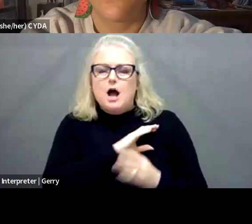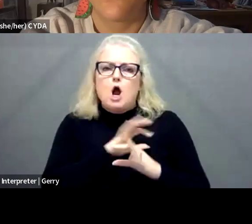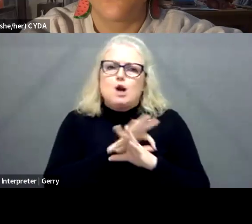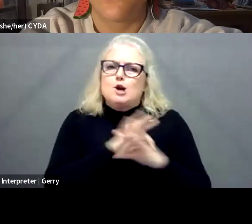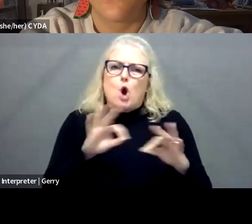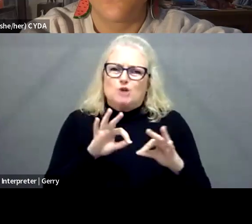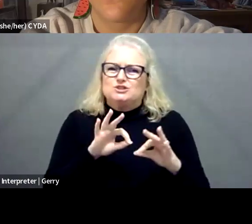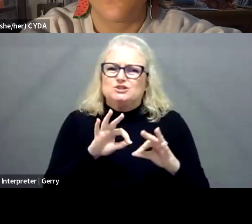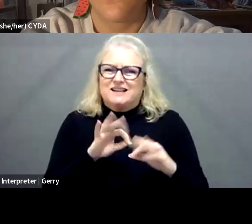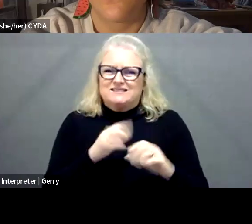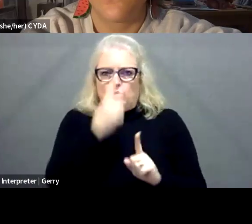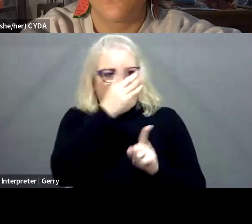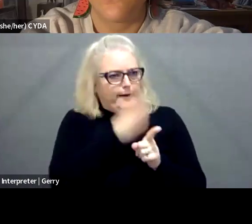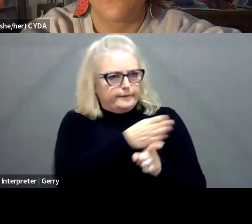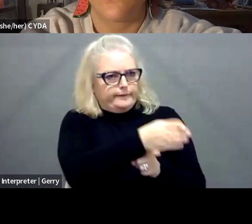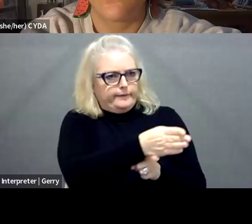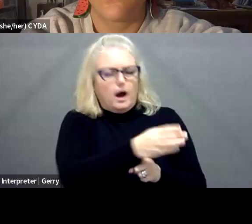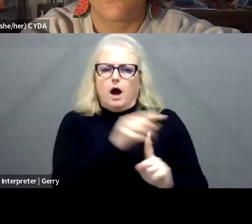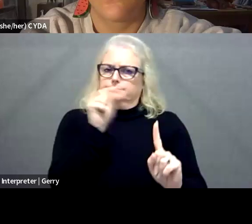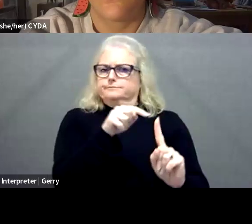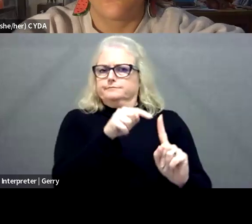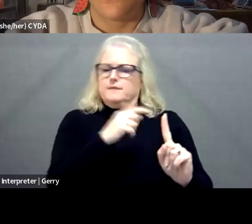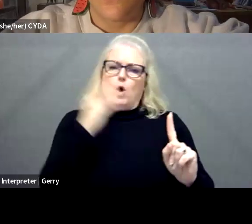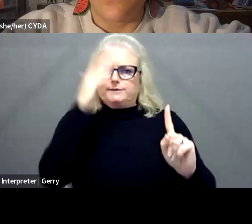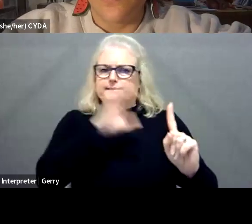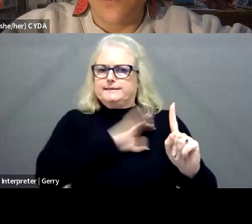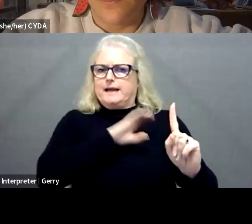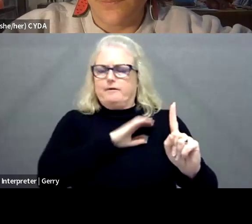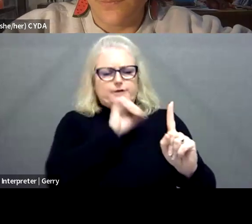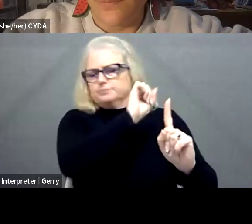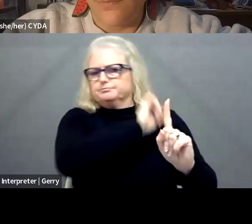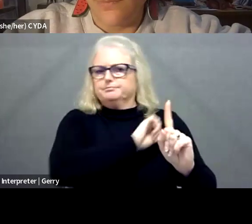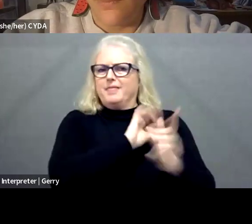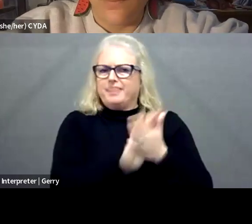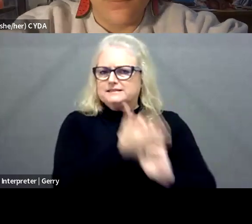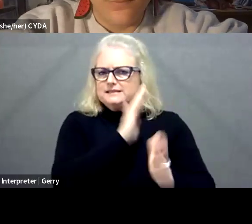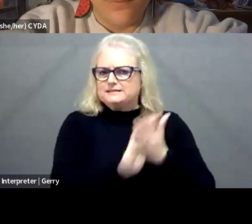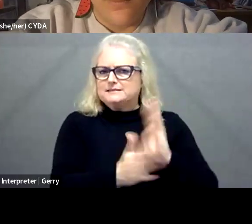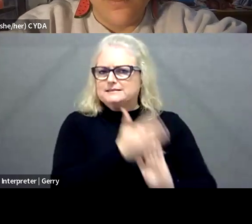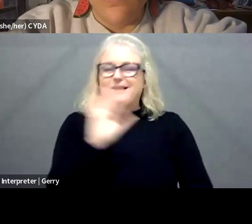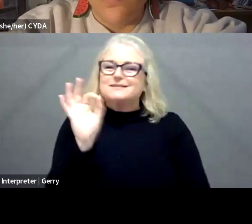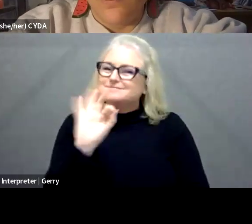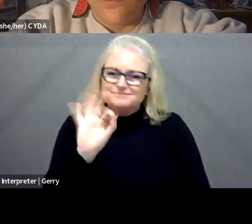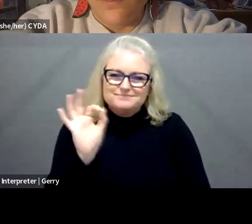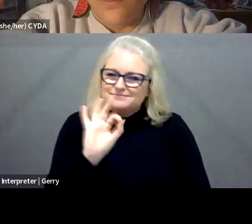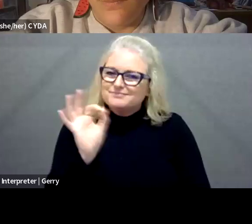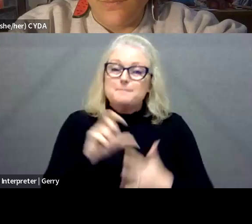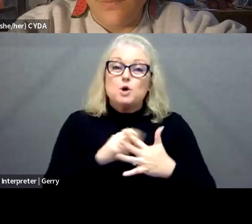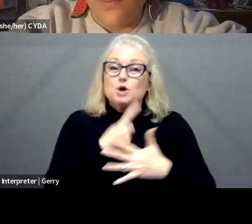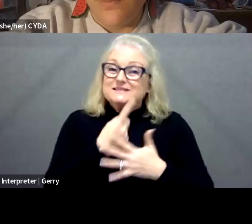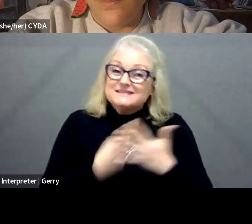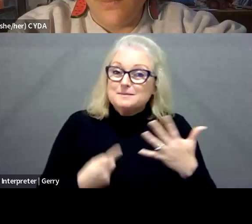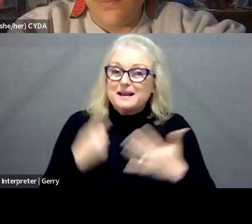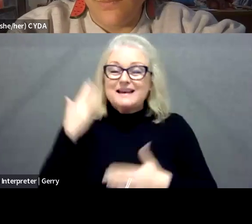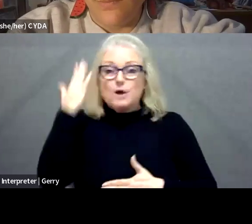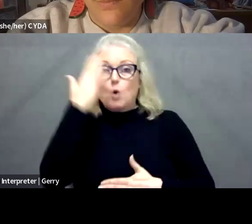that's not, oh, that's the autistic character and that's their whole personality. Like obviously disability or autism is a massive part of who we